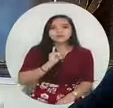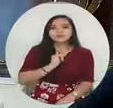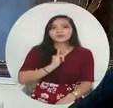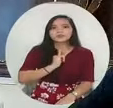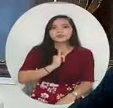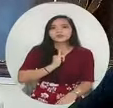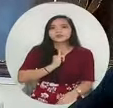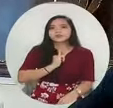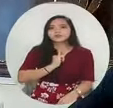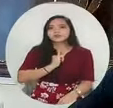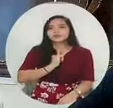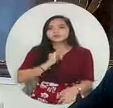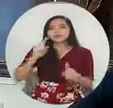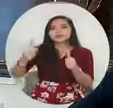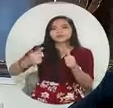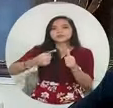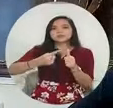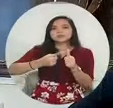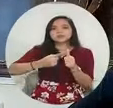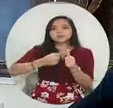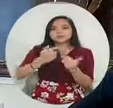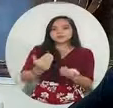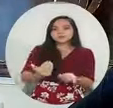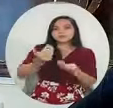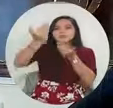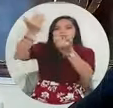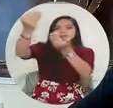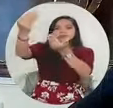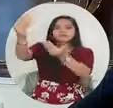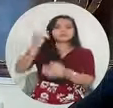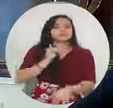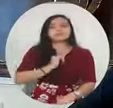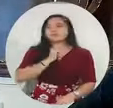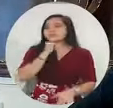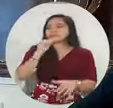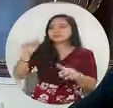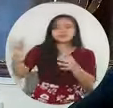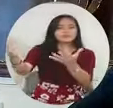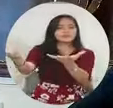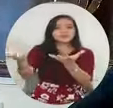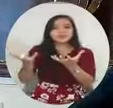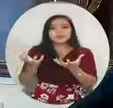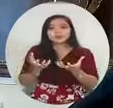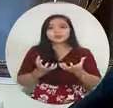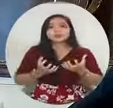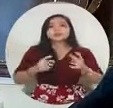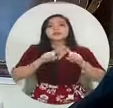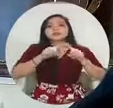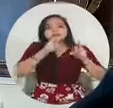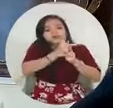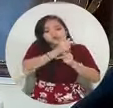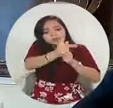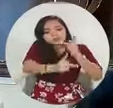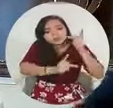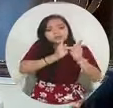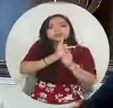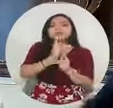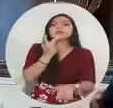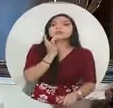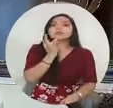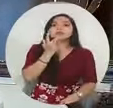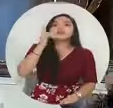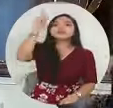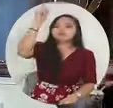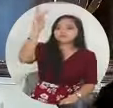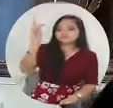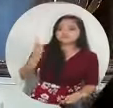I wouldn't be the first to admit I don't deserve the kind of